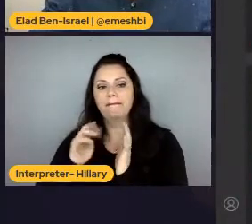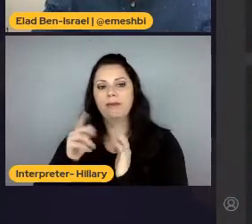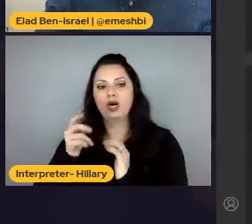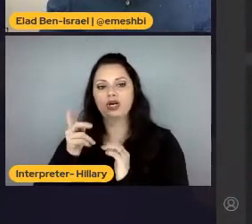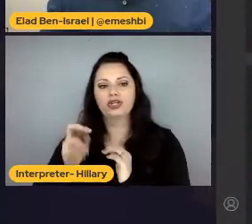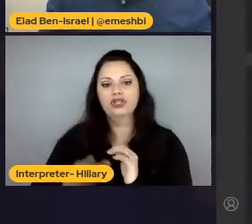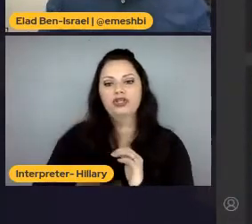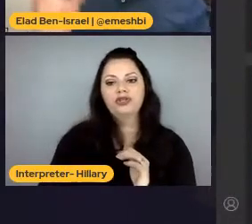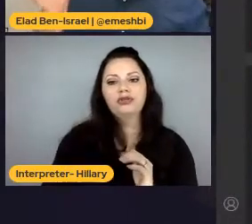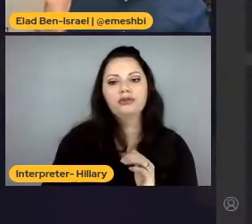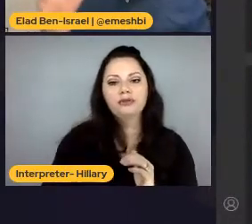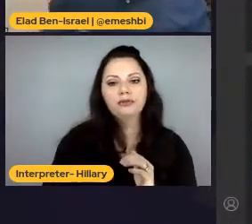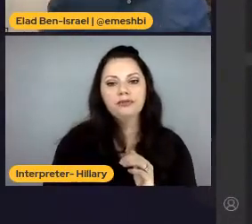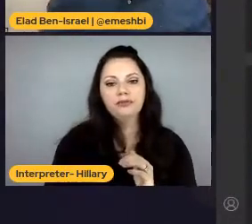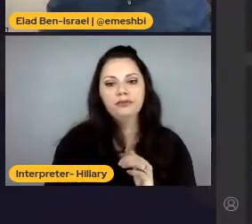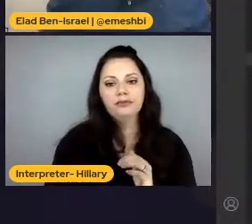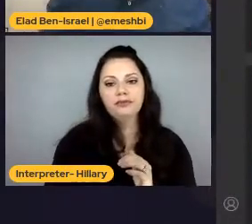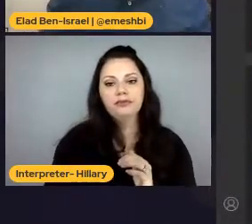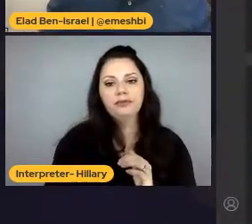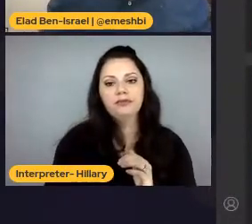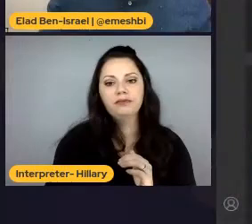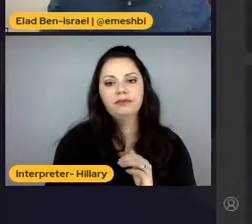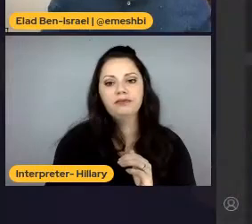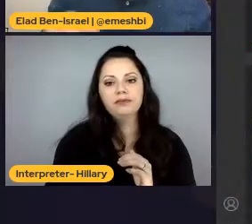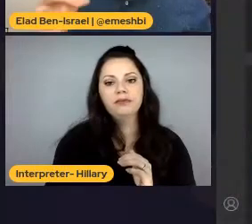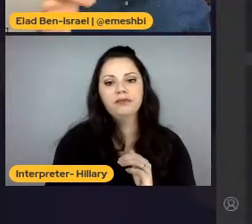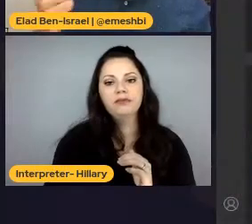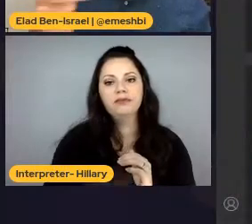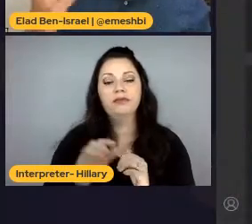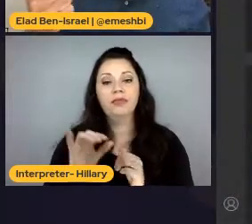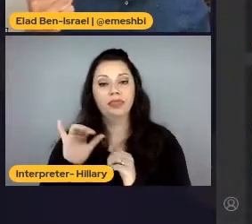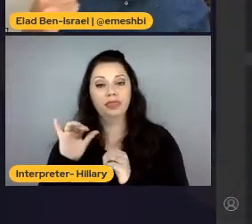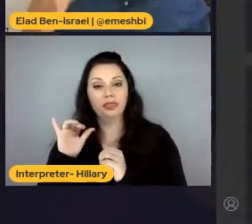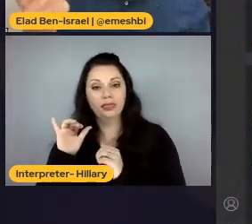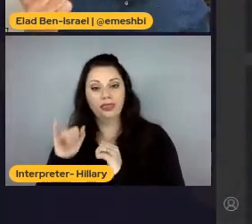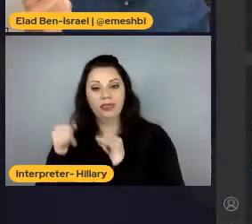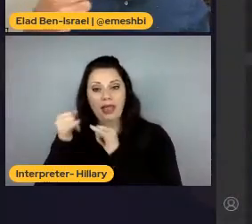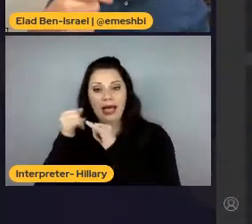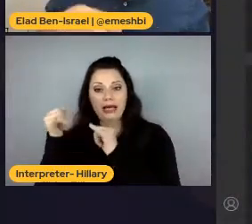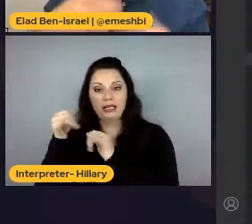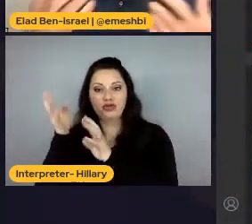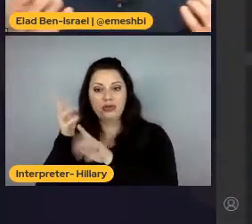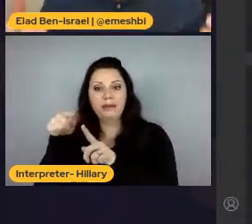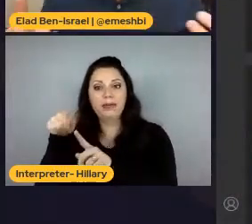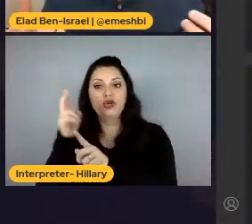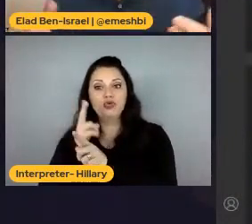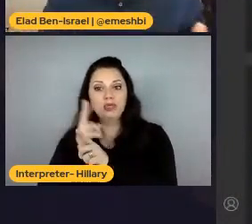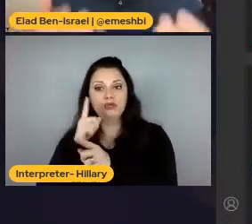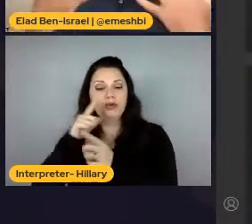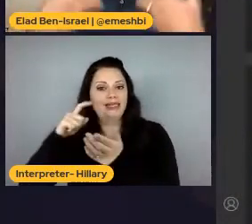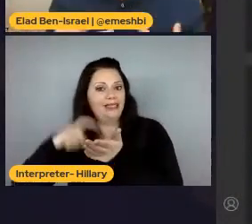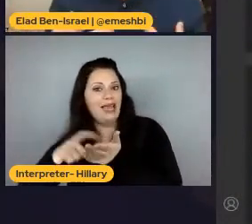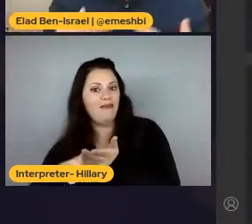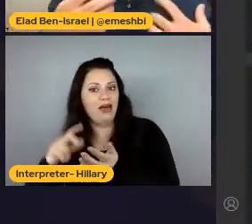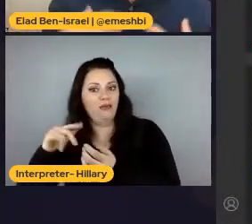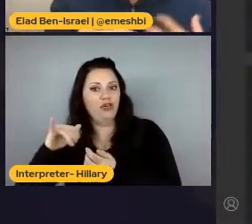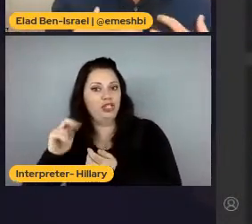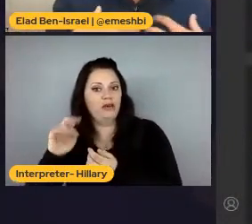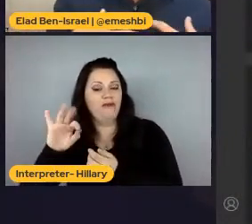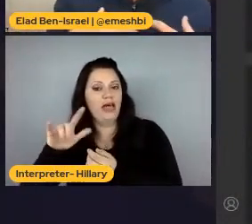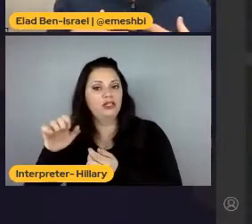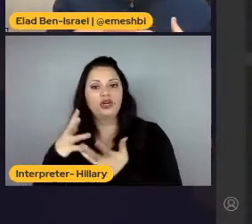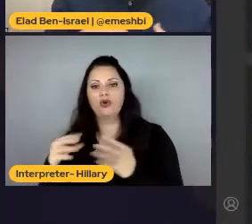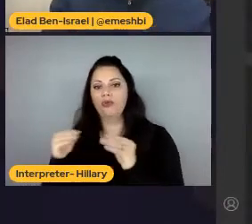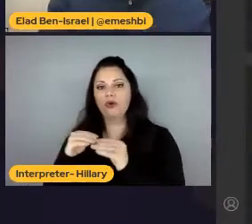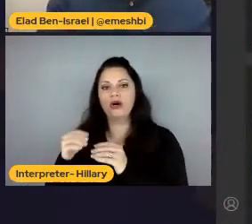Projen marker. And that's this little string that Projen is using to identify Projen files that are no longer maintained